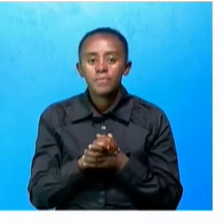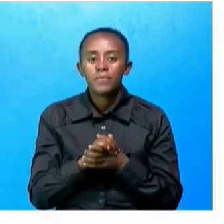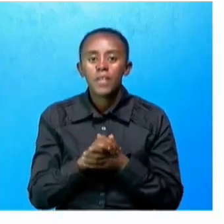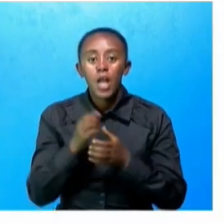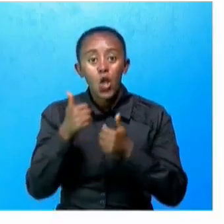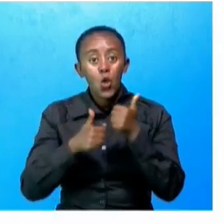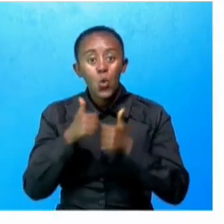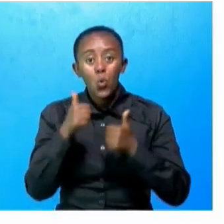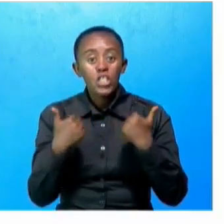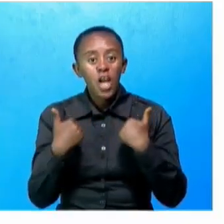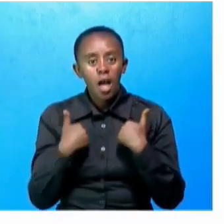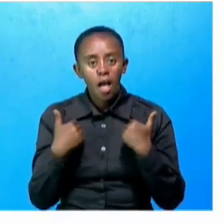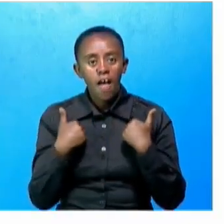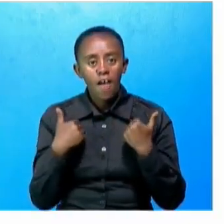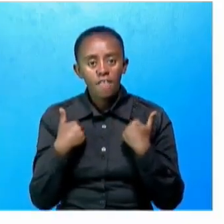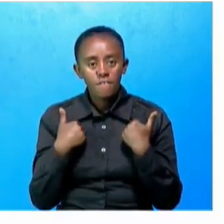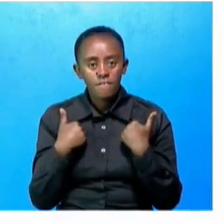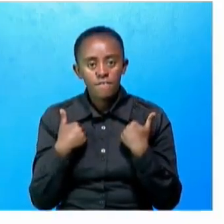which have